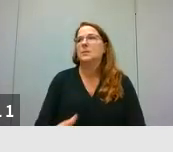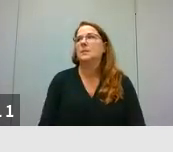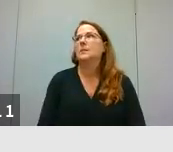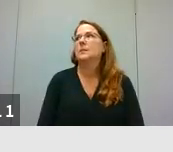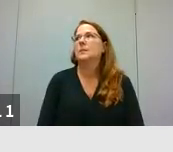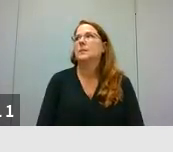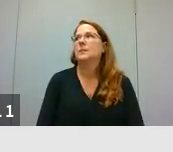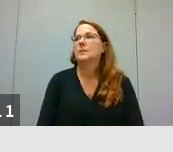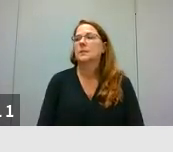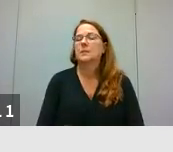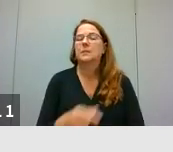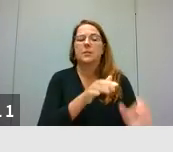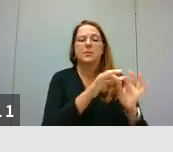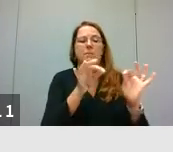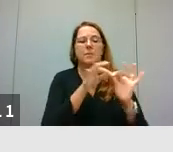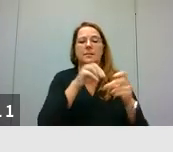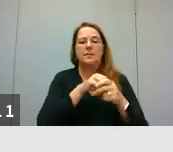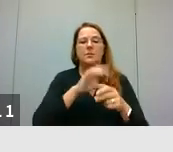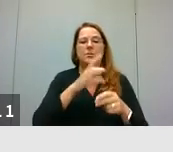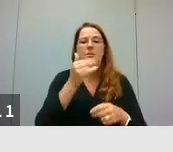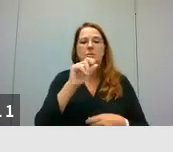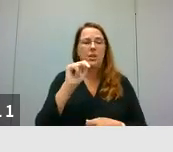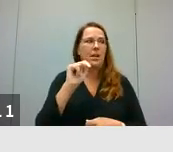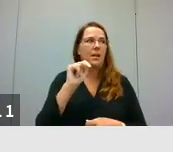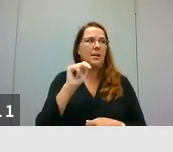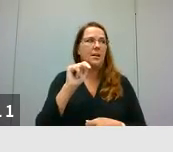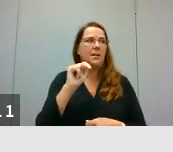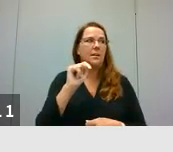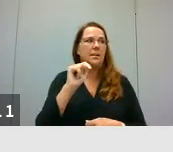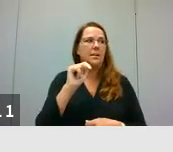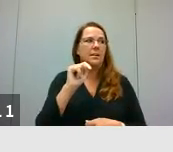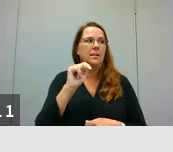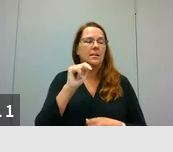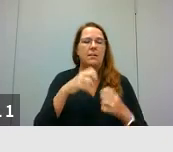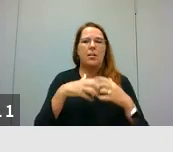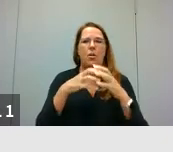the chat. Stand by, launching meeting again.